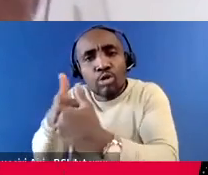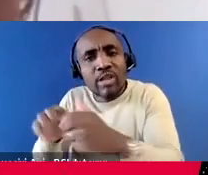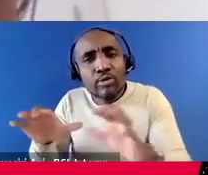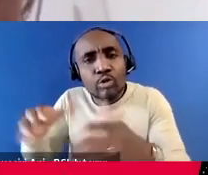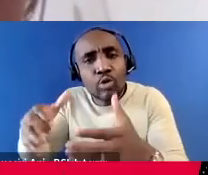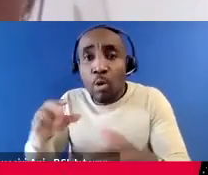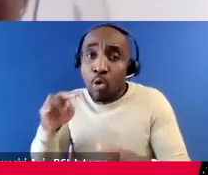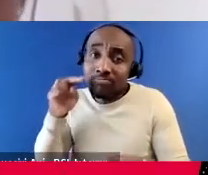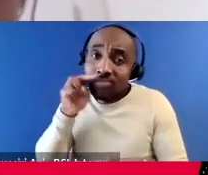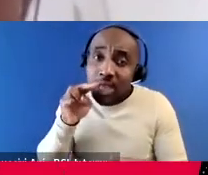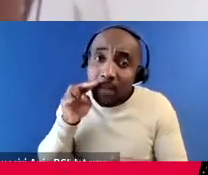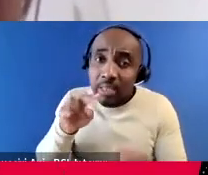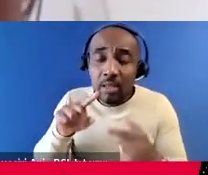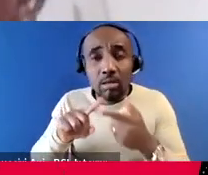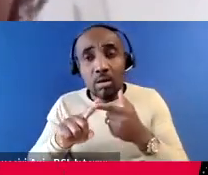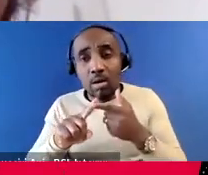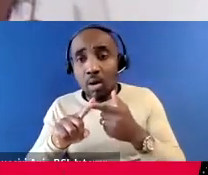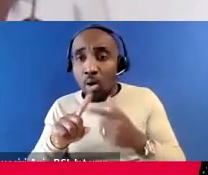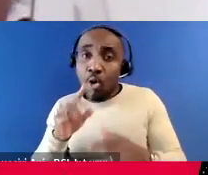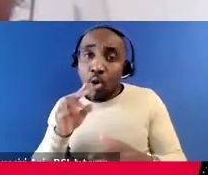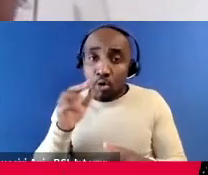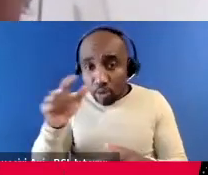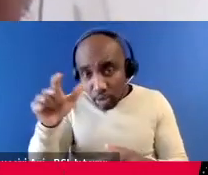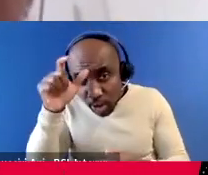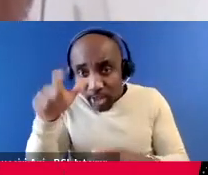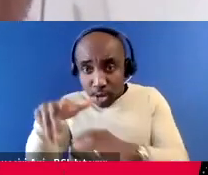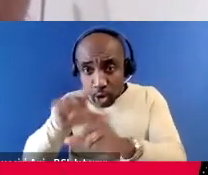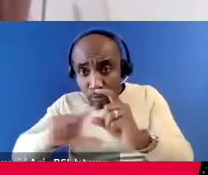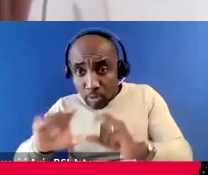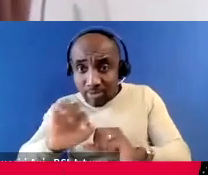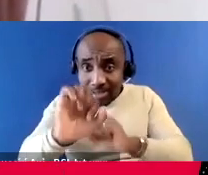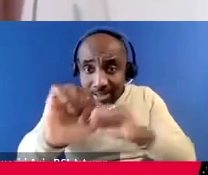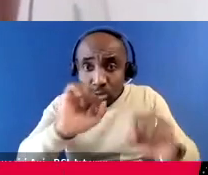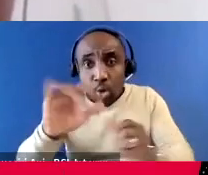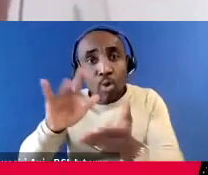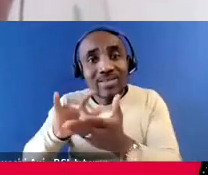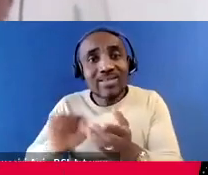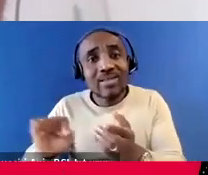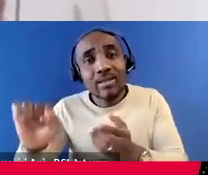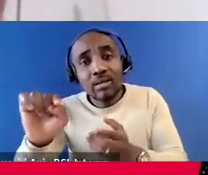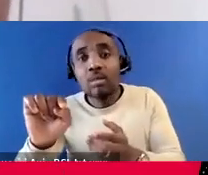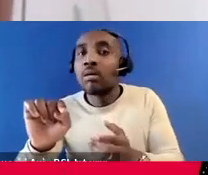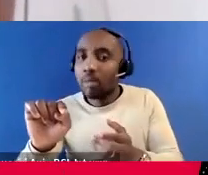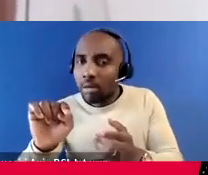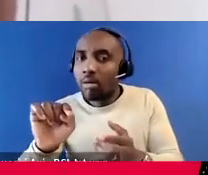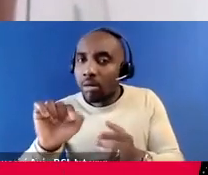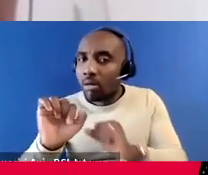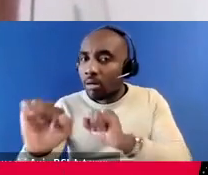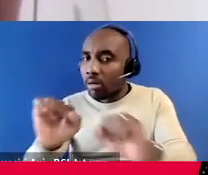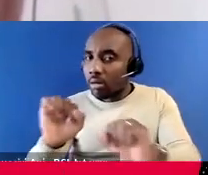understand the issues. I think that would be a really good place to start.